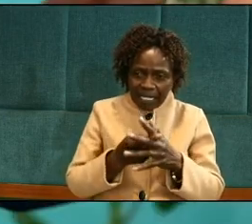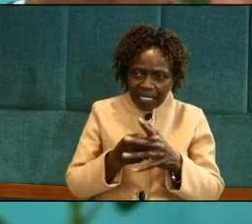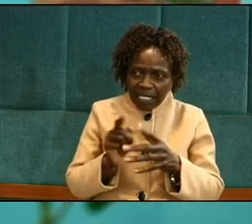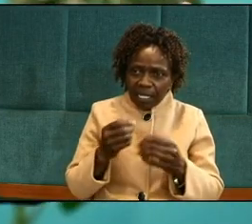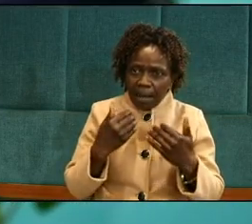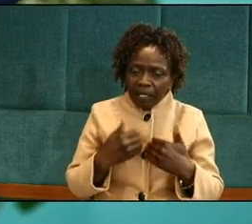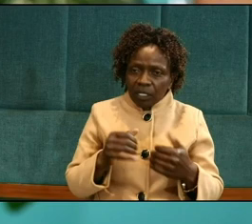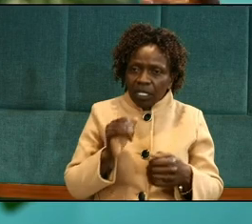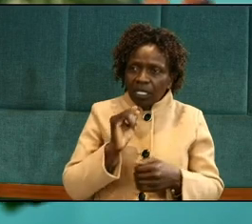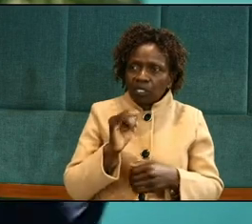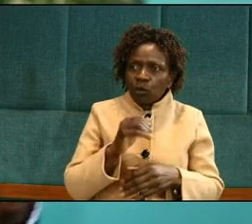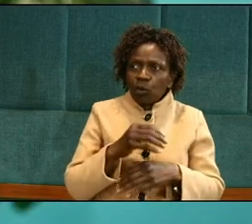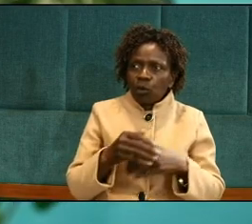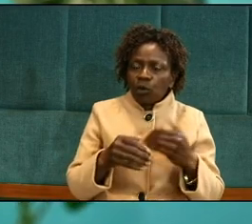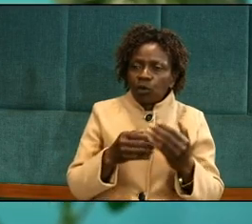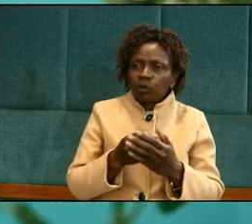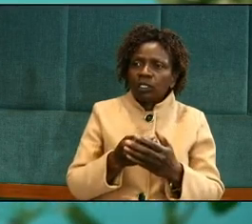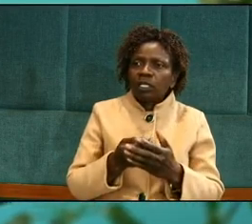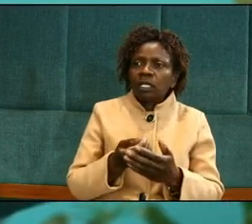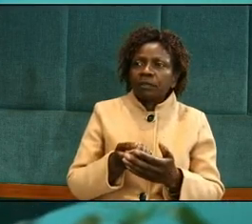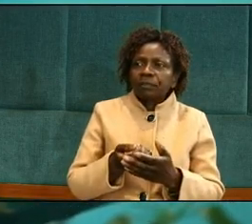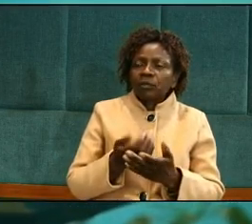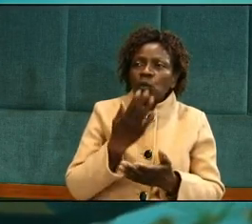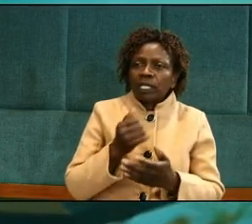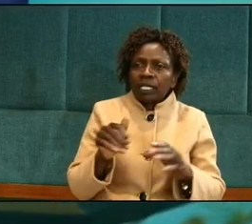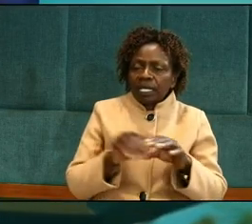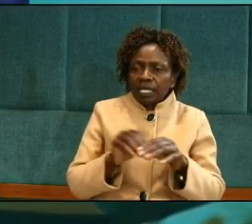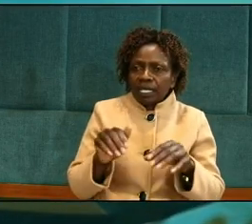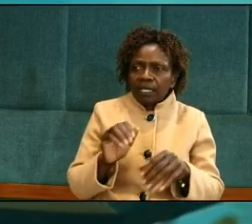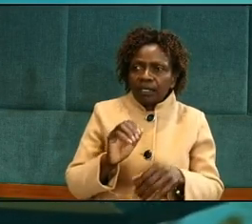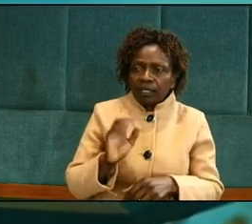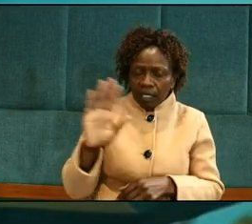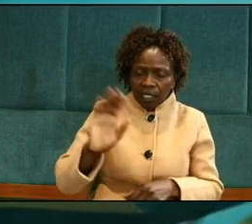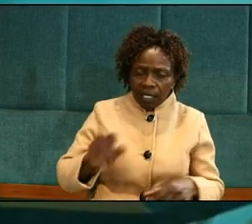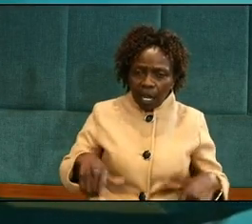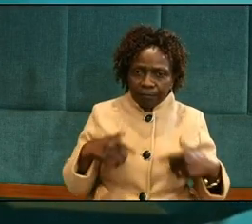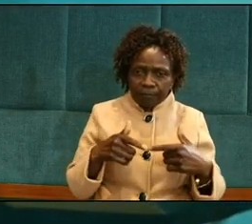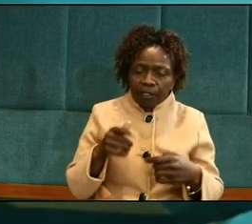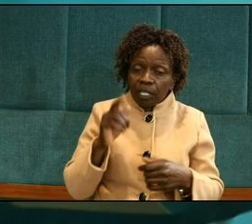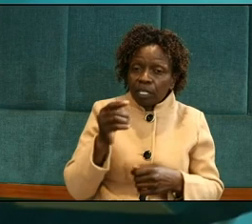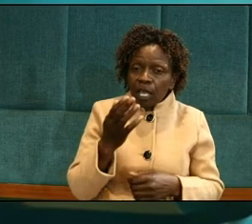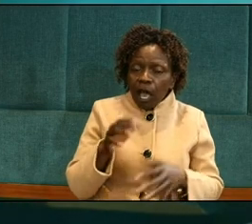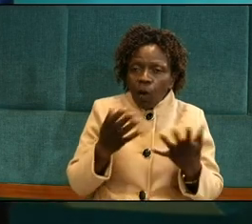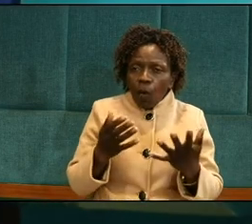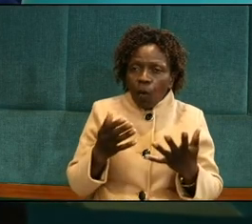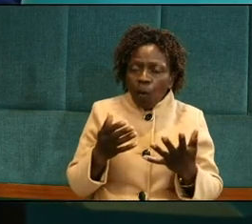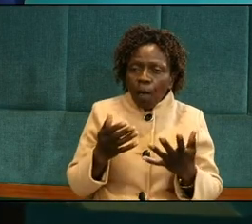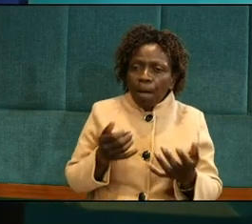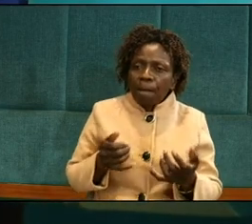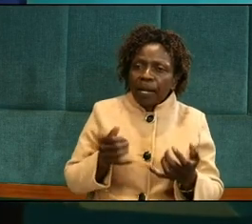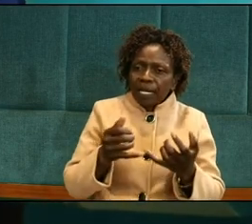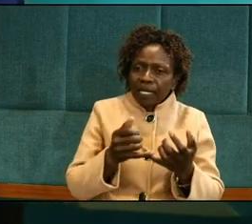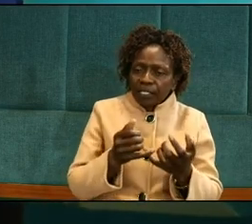person that is all deserving of my life. That is how marriages start. But down the